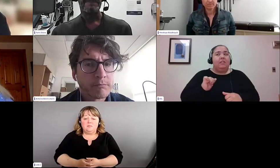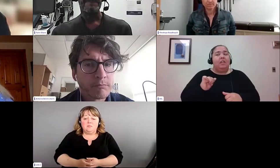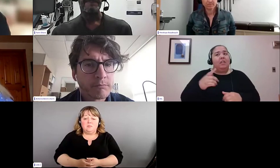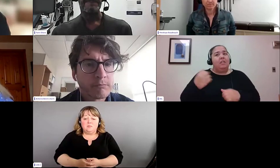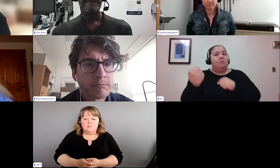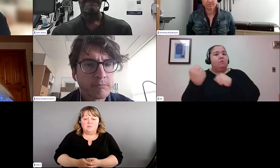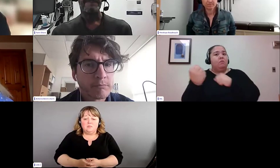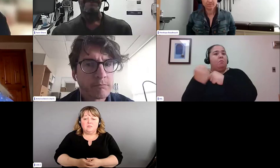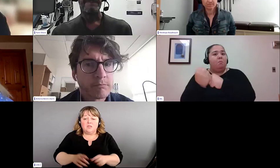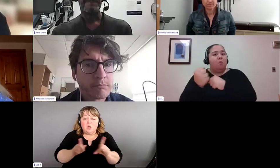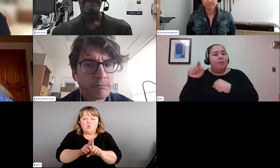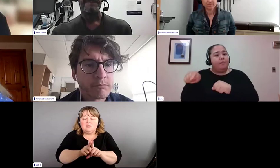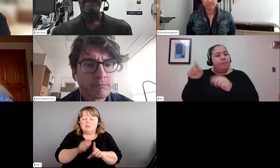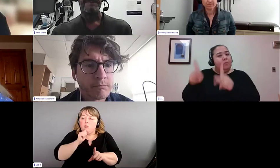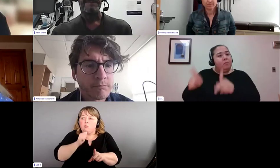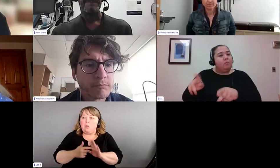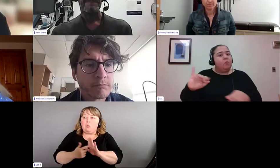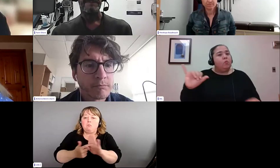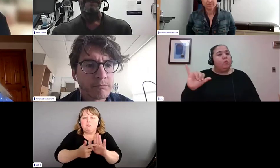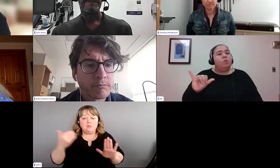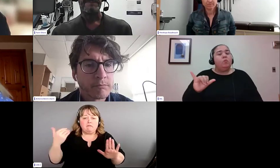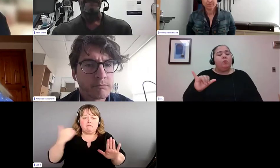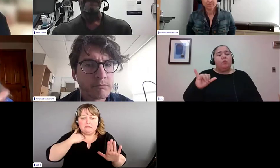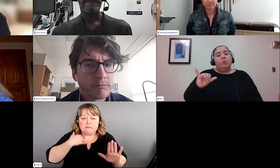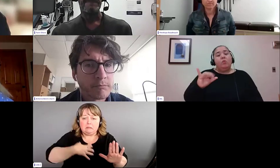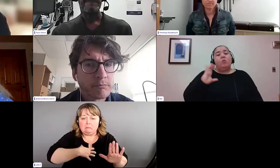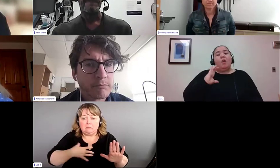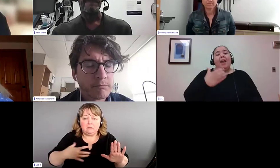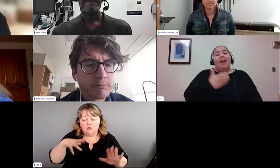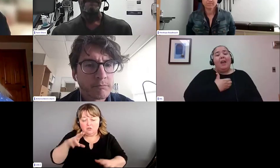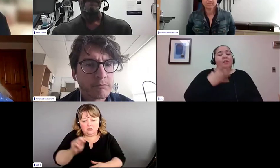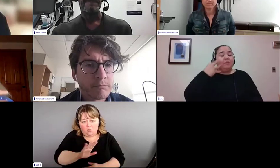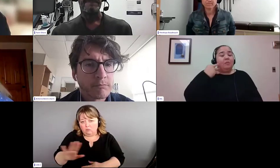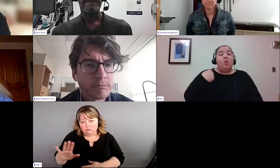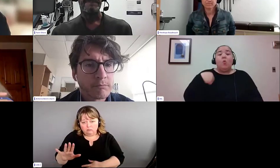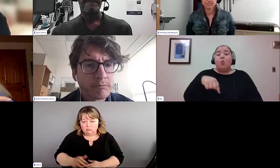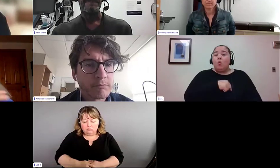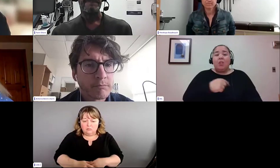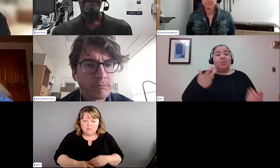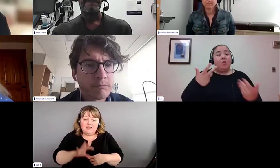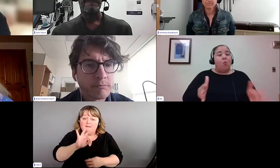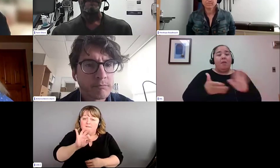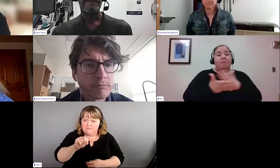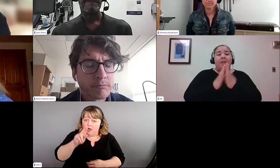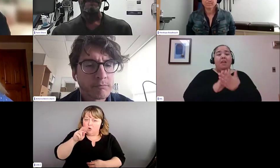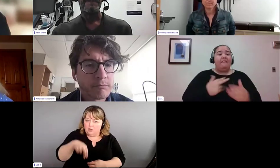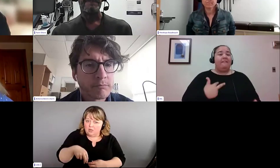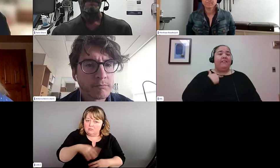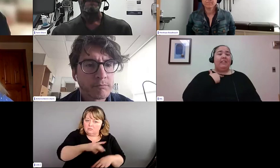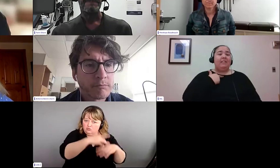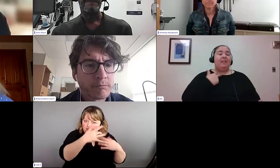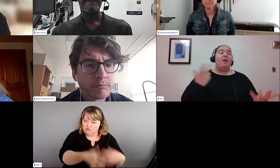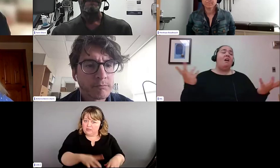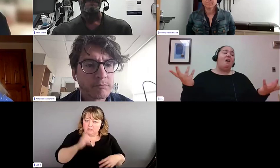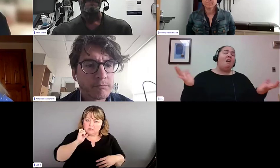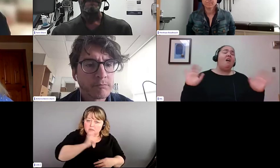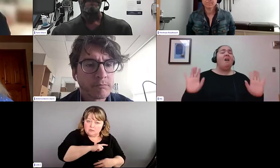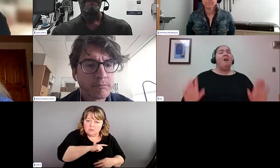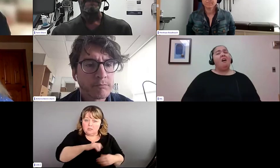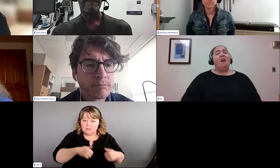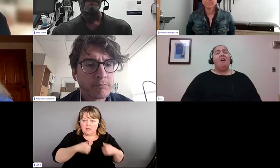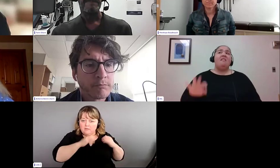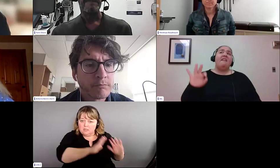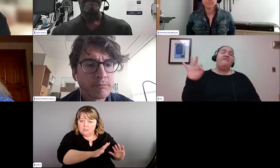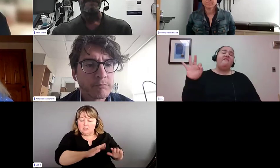experiences, the fact of not victimizing ourselves, to say, oh, Farron went through